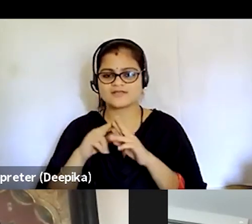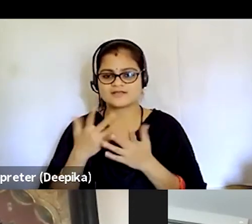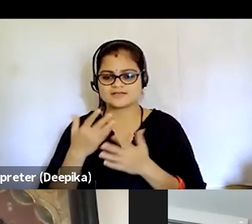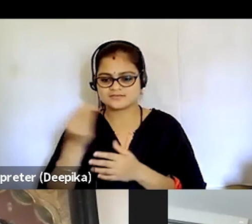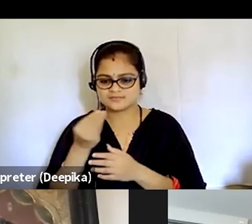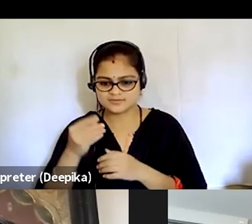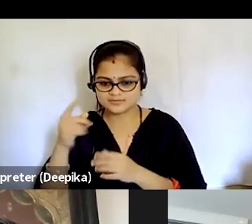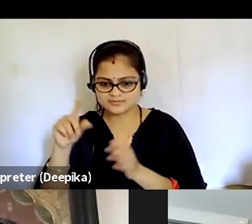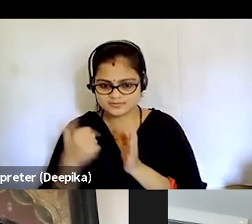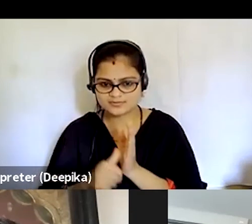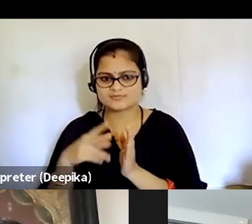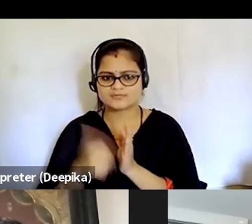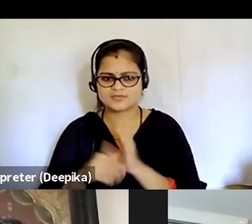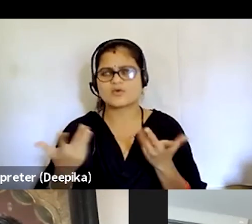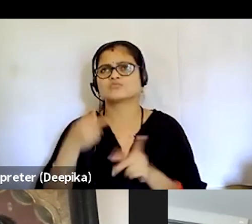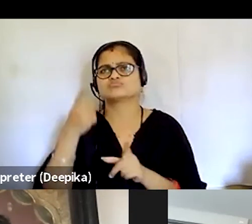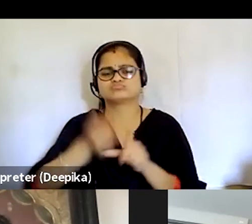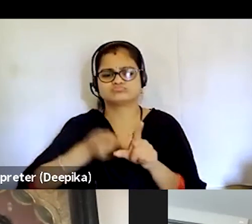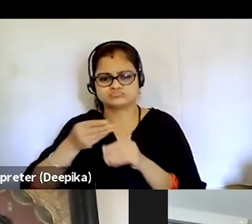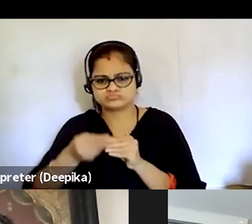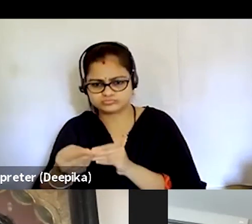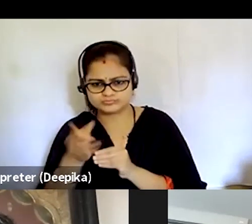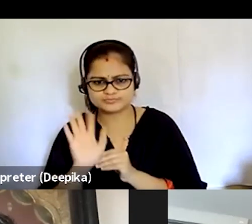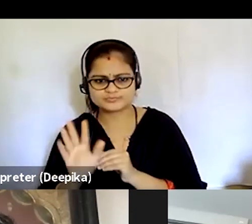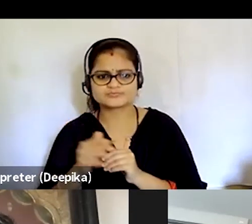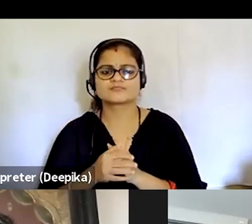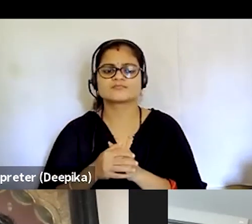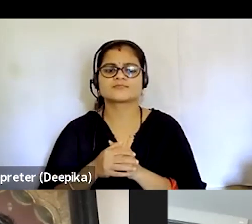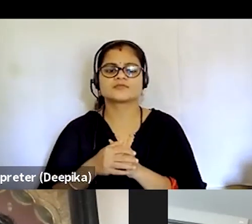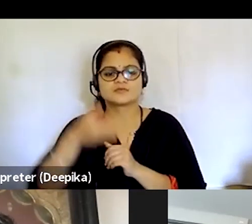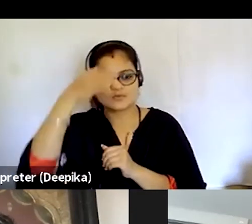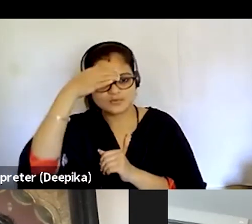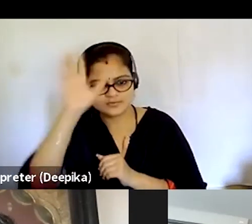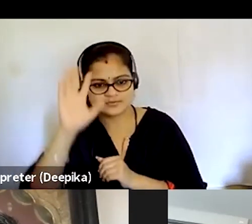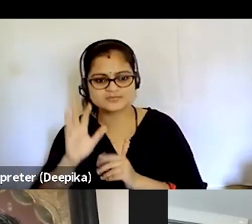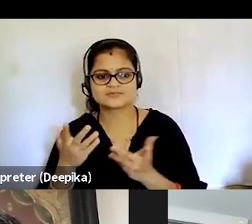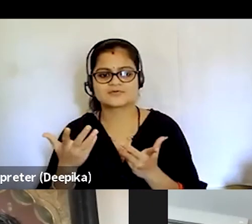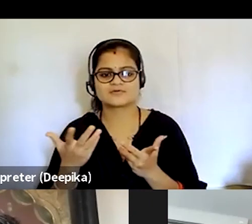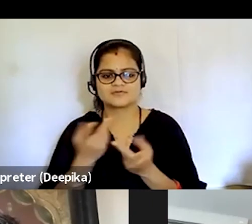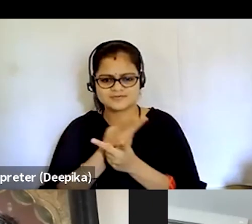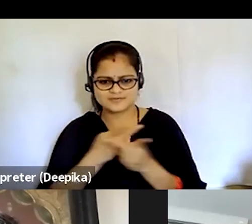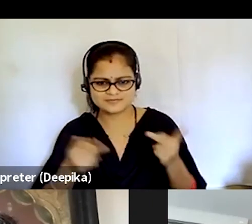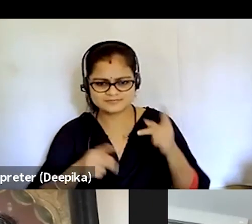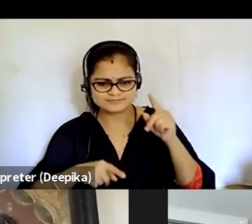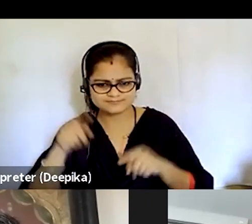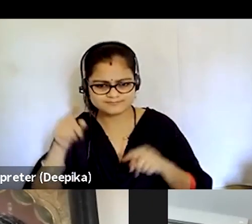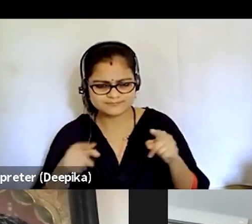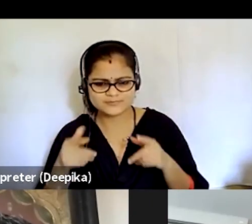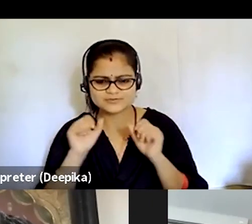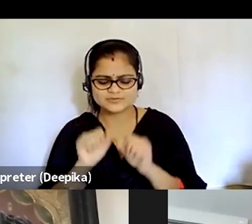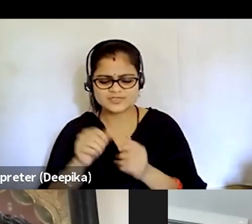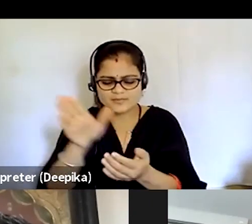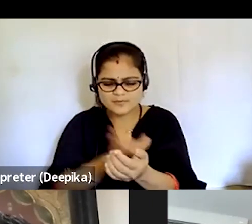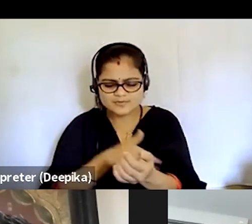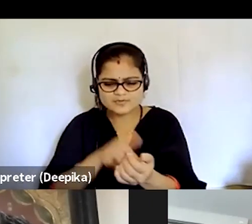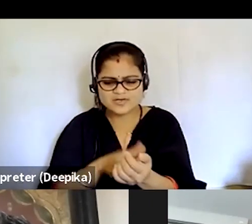months, the next couple of years, will we have more live gigs and concerts, or what is really happening in the music